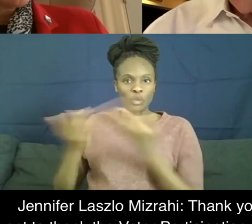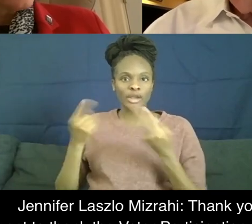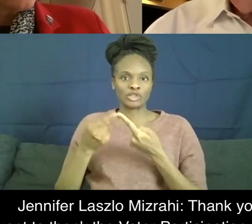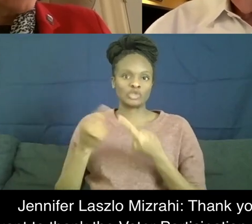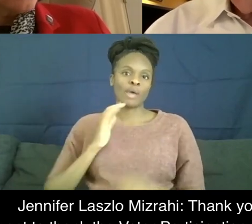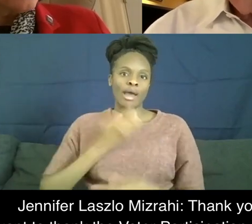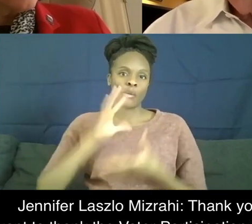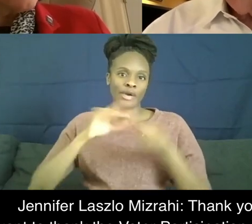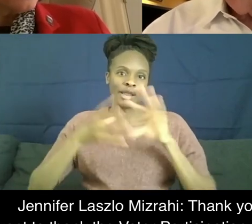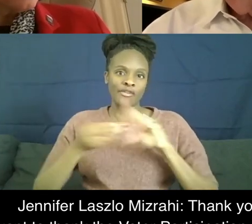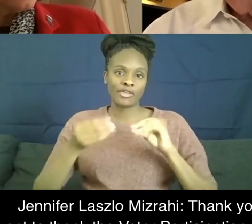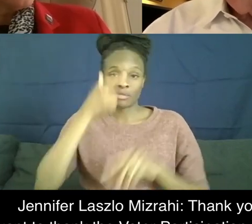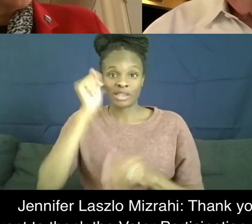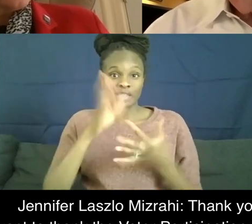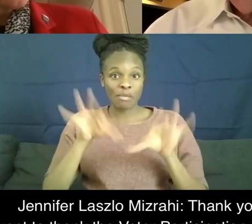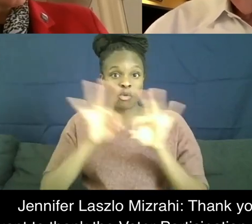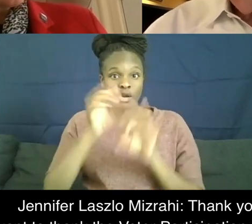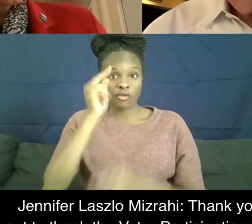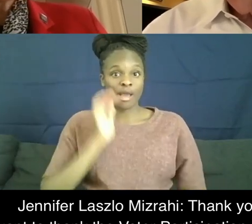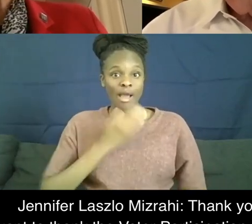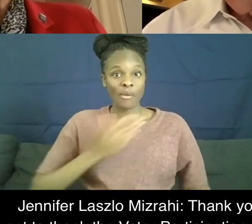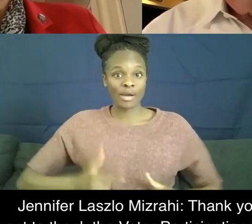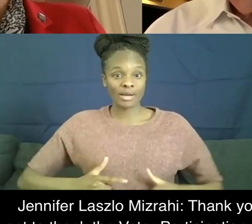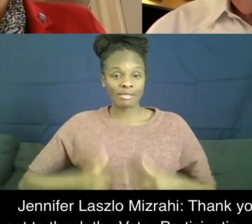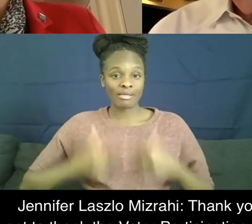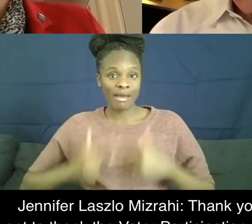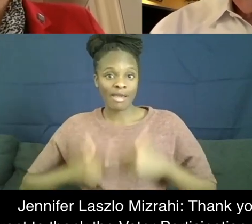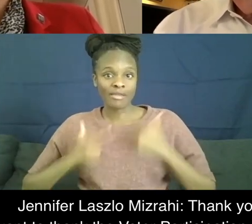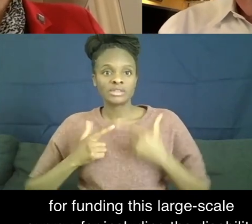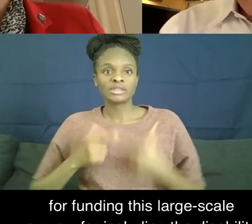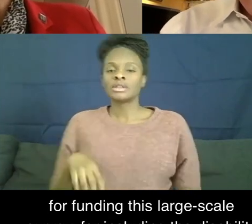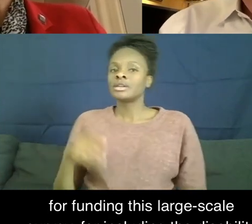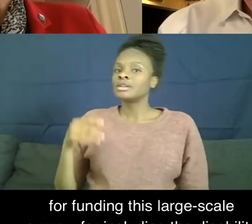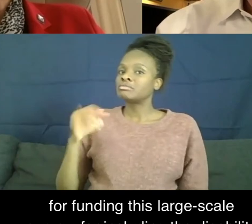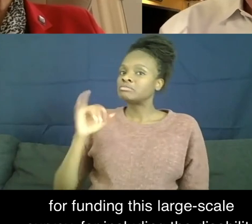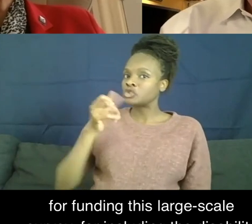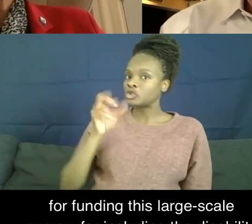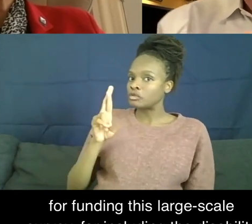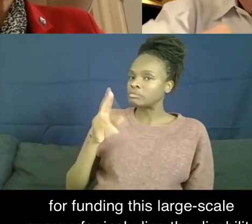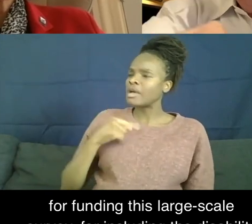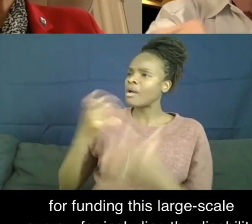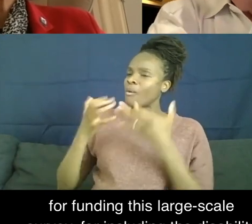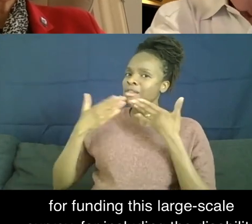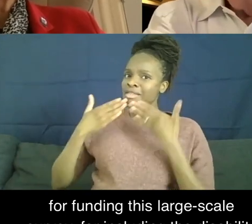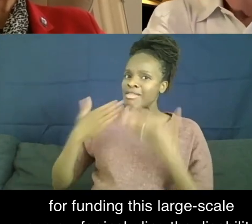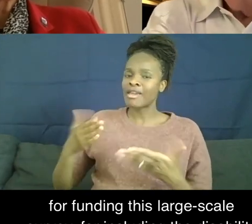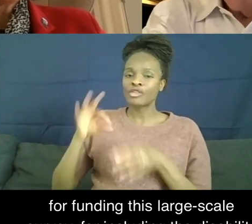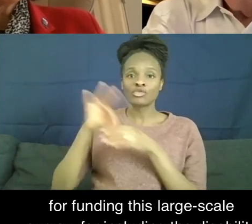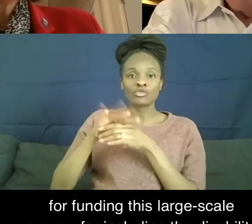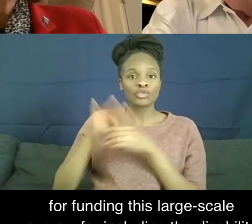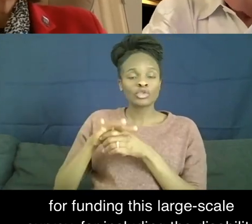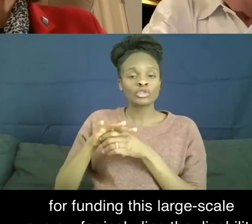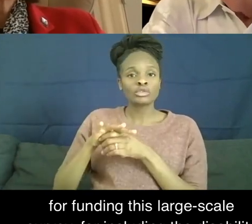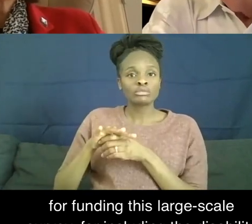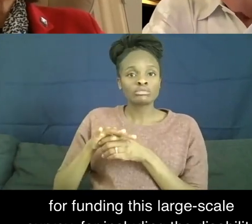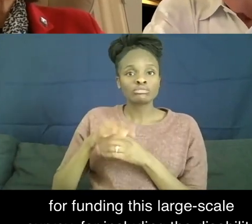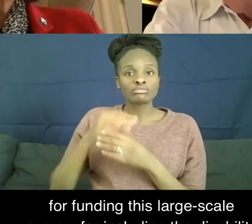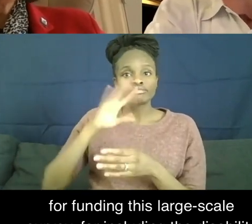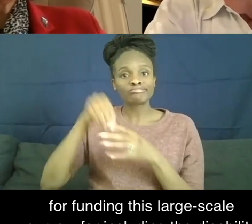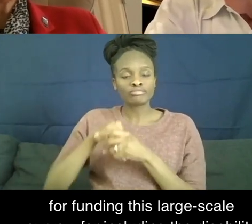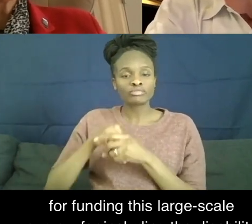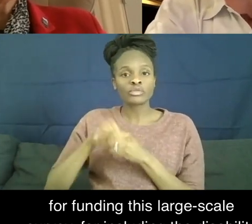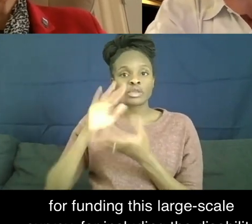Thank you. I want to thank, uh, the voter participation center for funding this large scale survey for